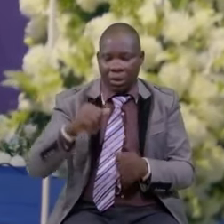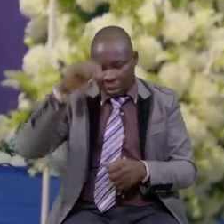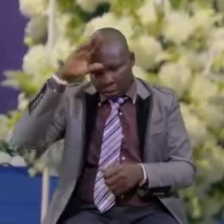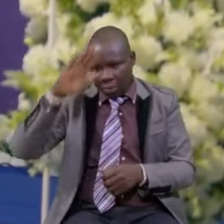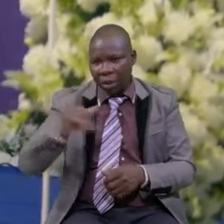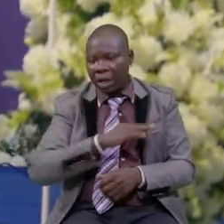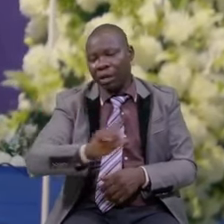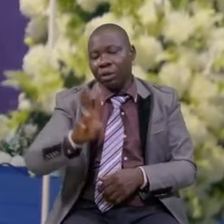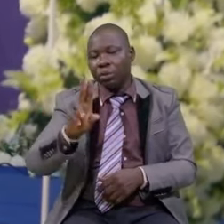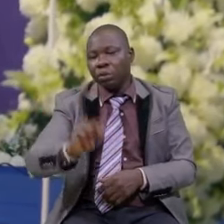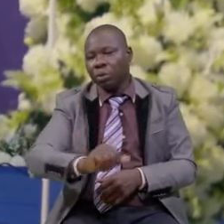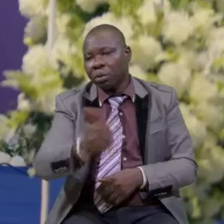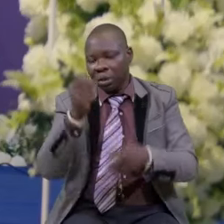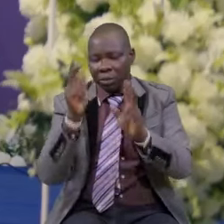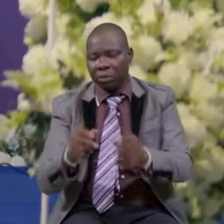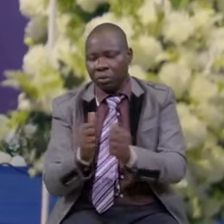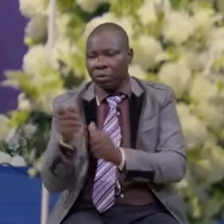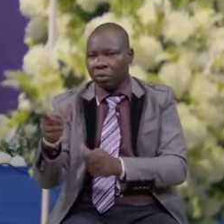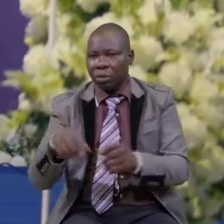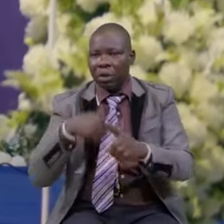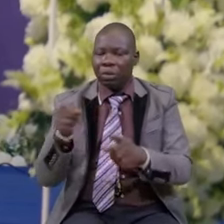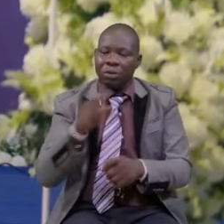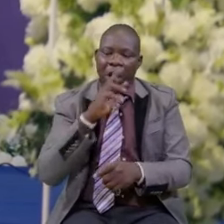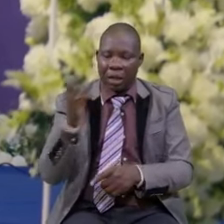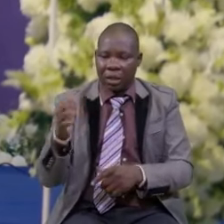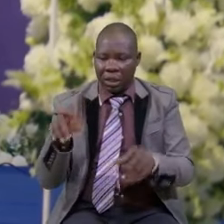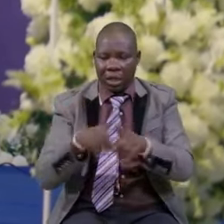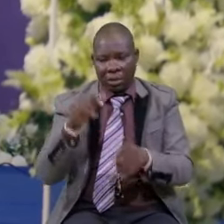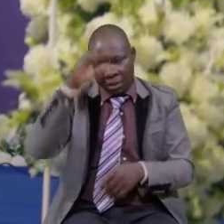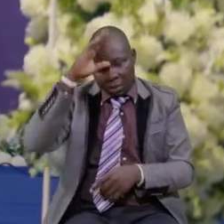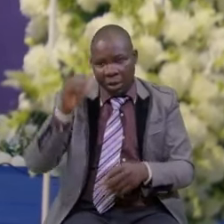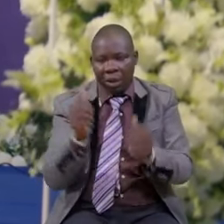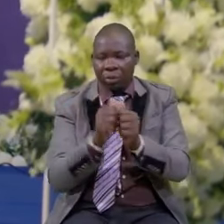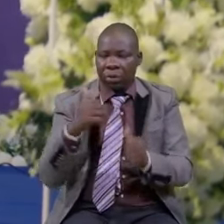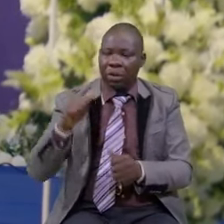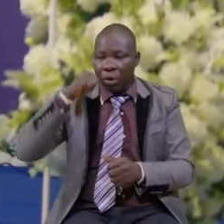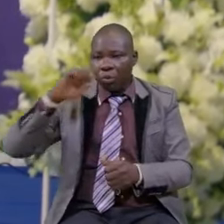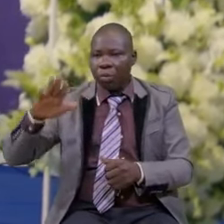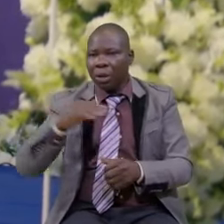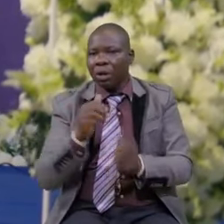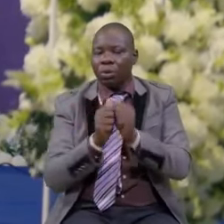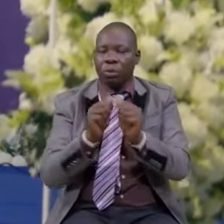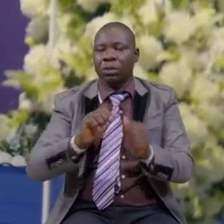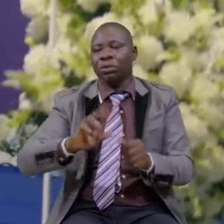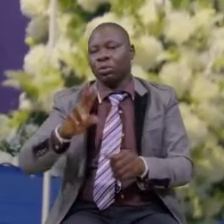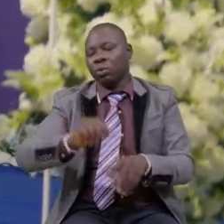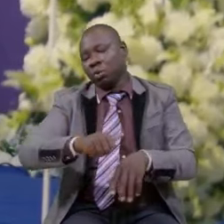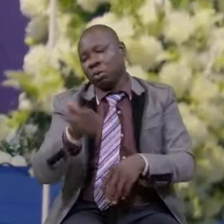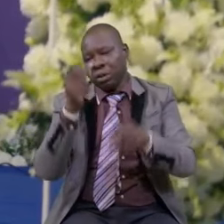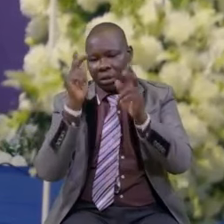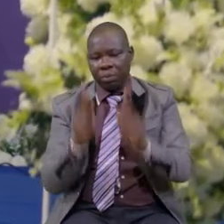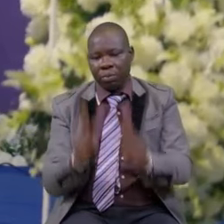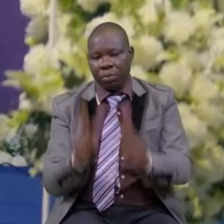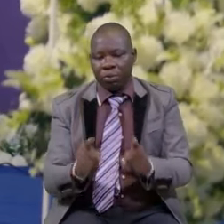other person there with you, when you are there as a man with a woman with no other person